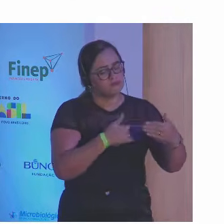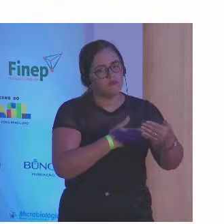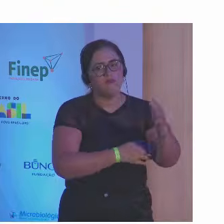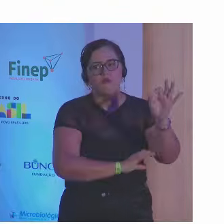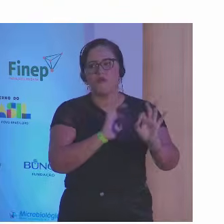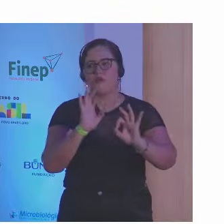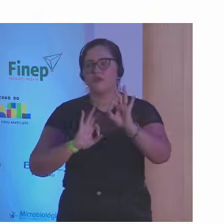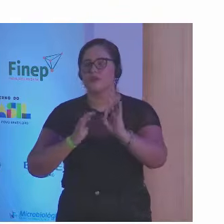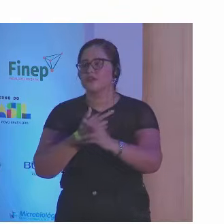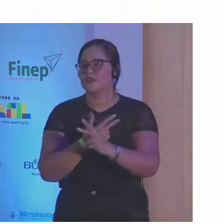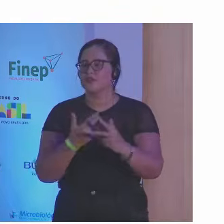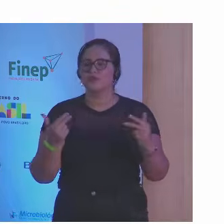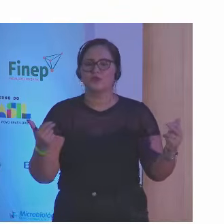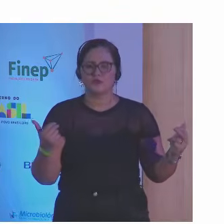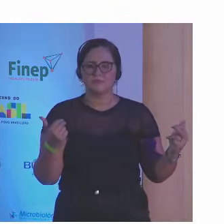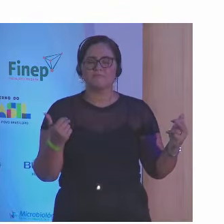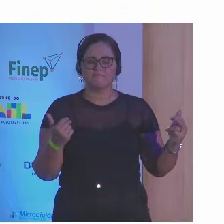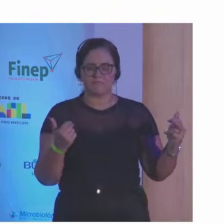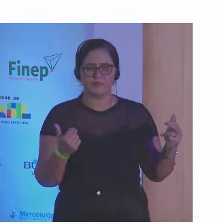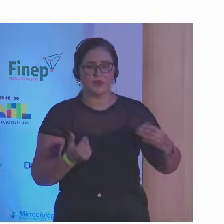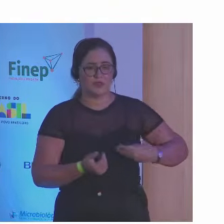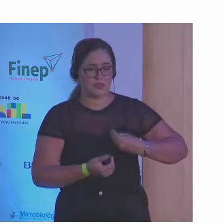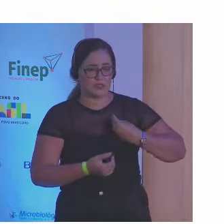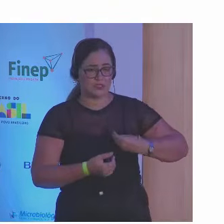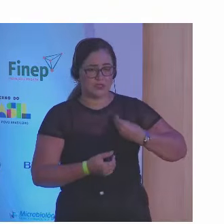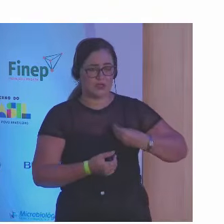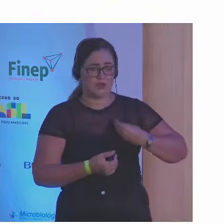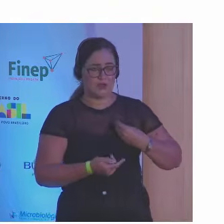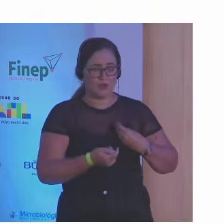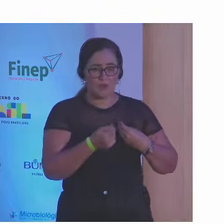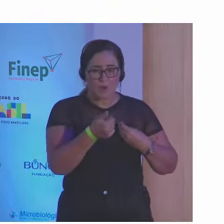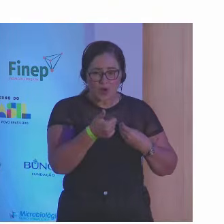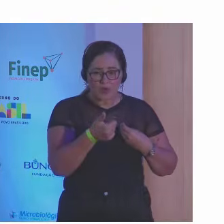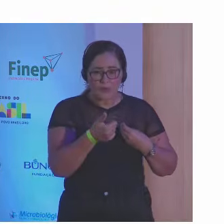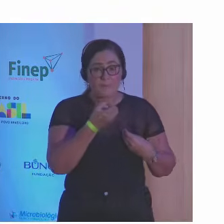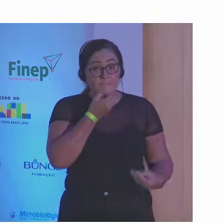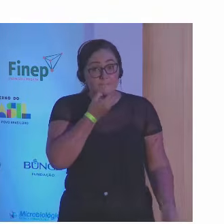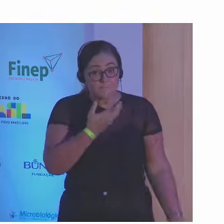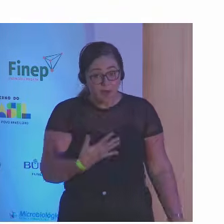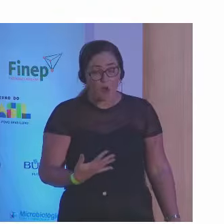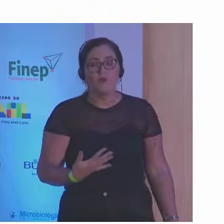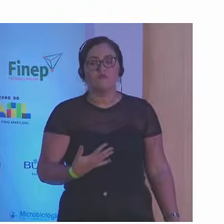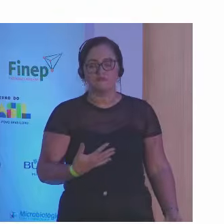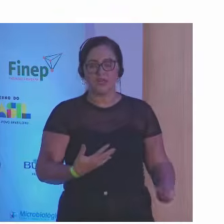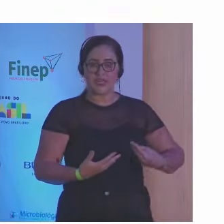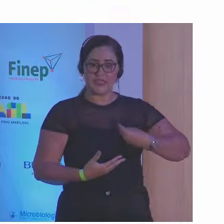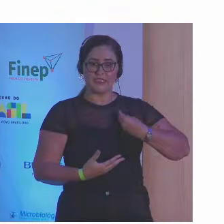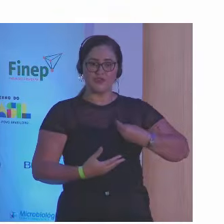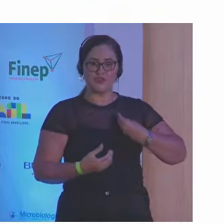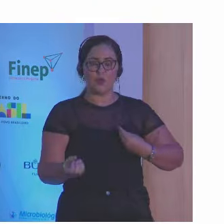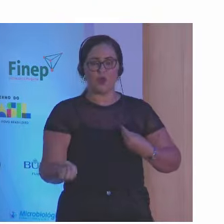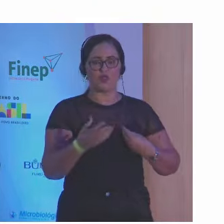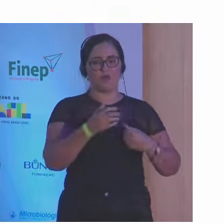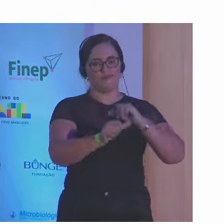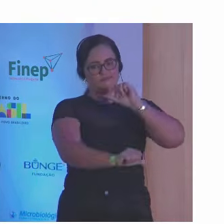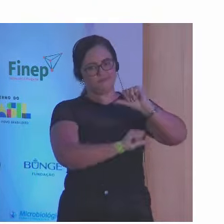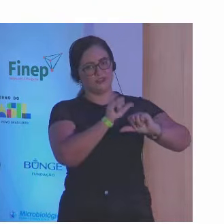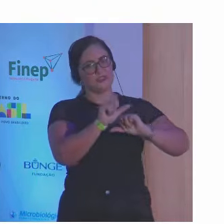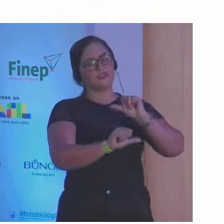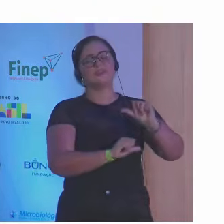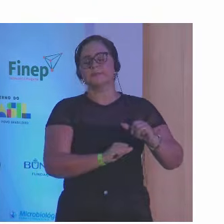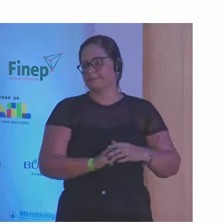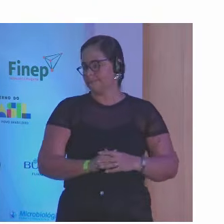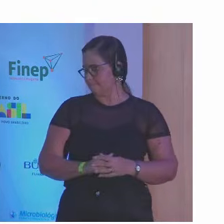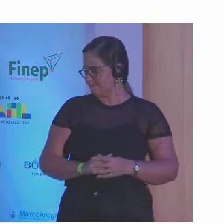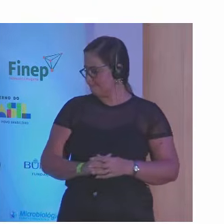were about to have something good, bam, a new revolution. So this is at the end of the talk. So